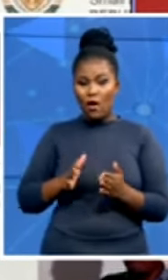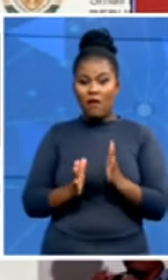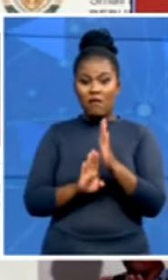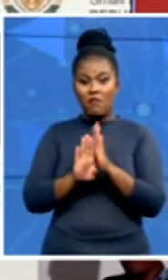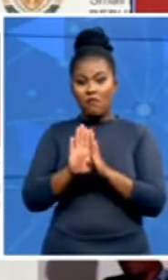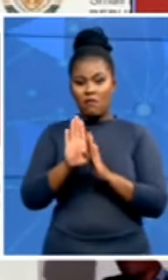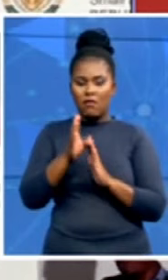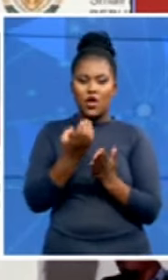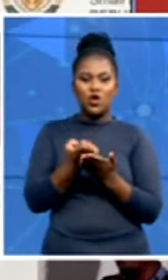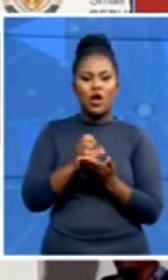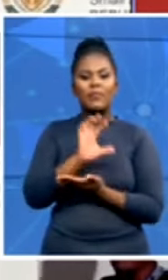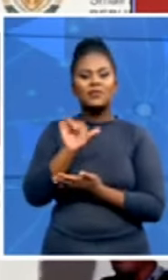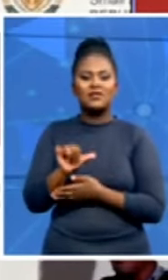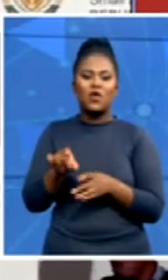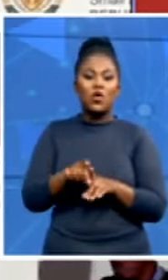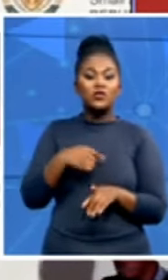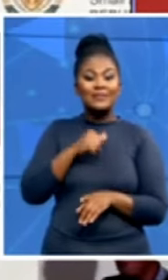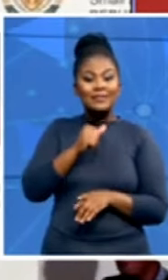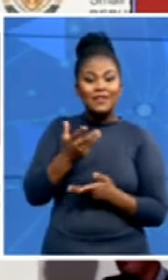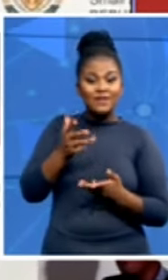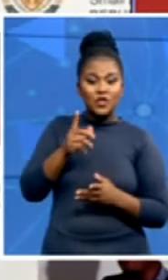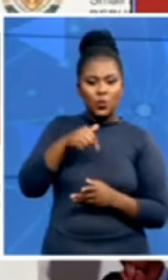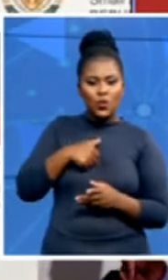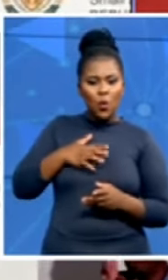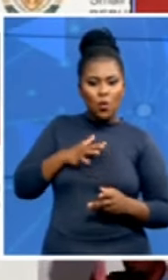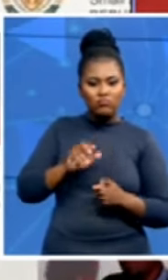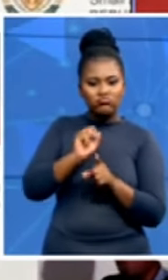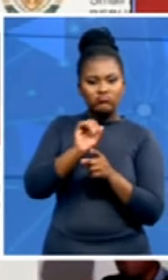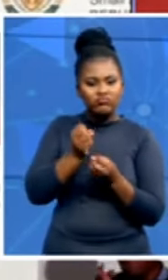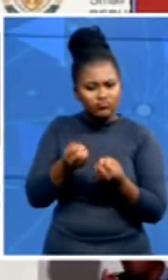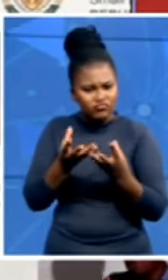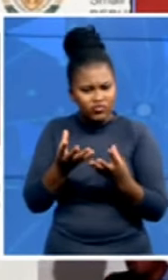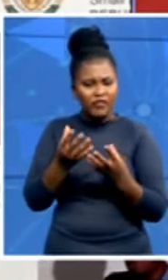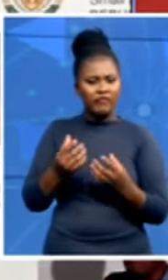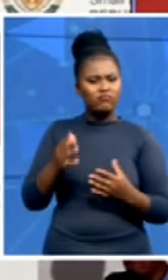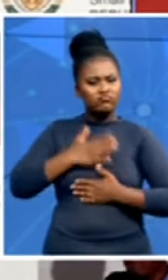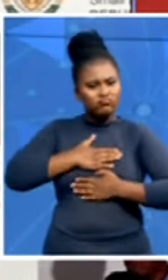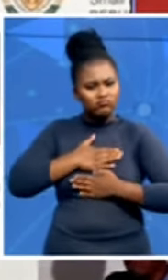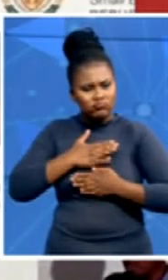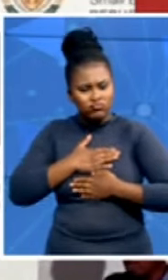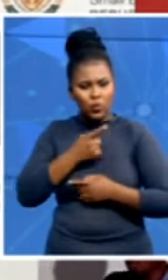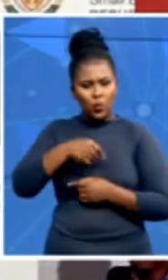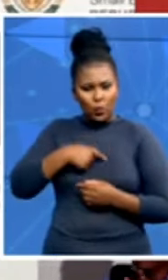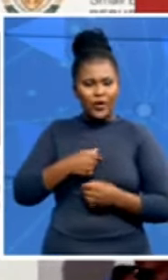also enhancing efforts and interventions to make sure that we address where there were loopholes.